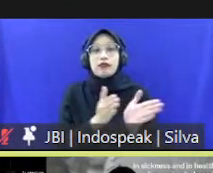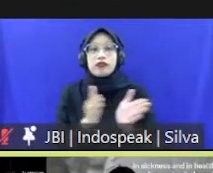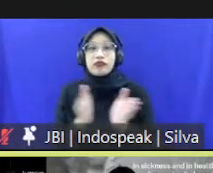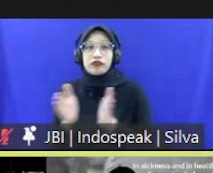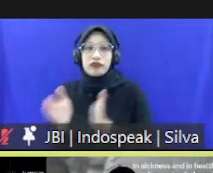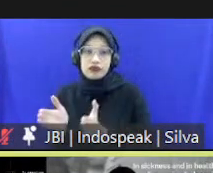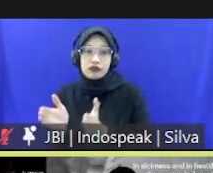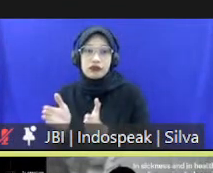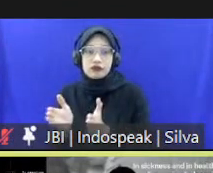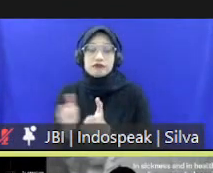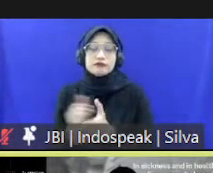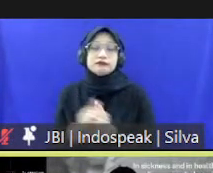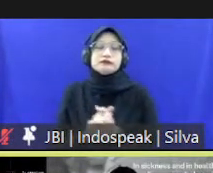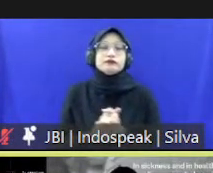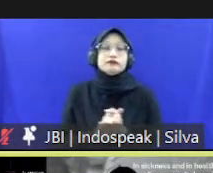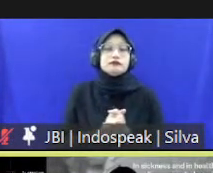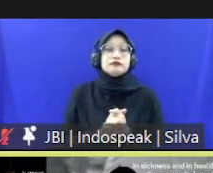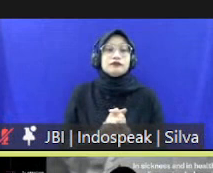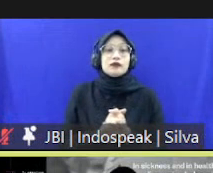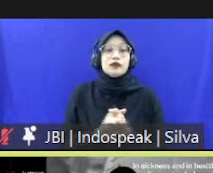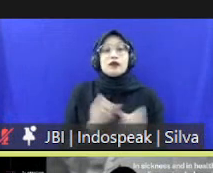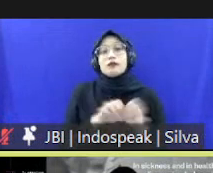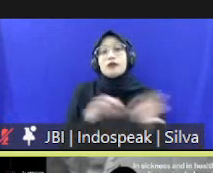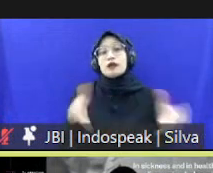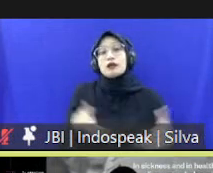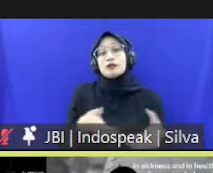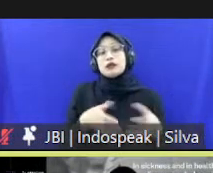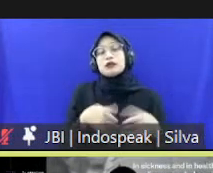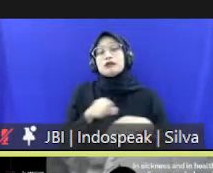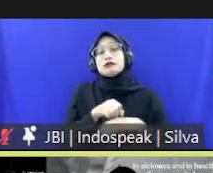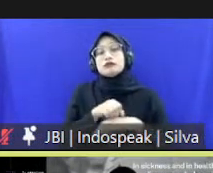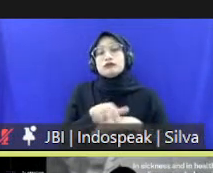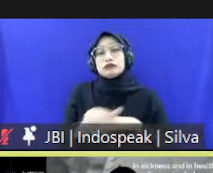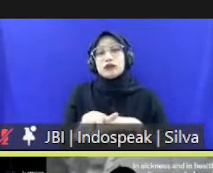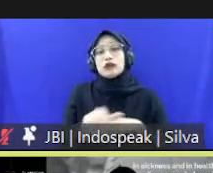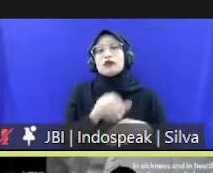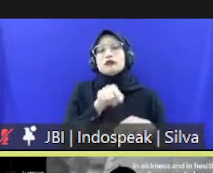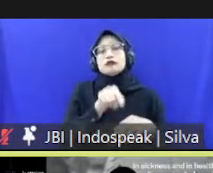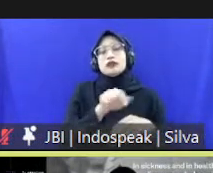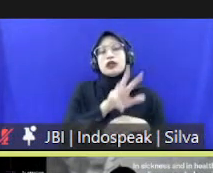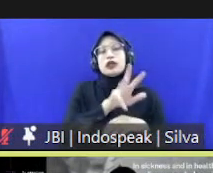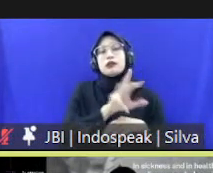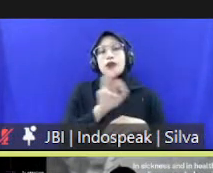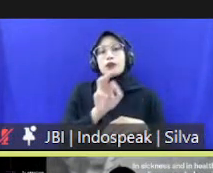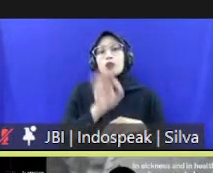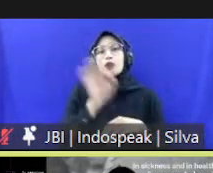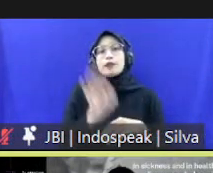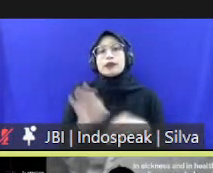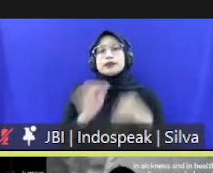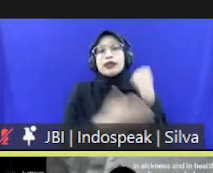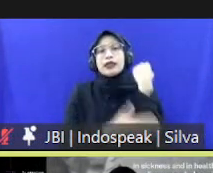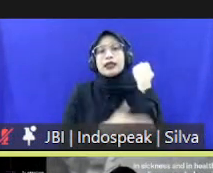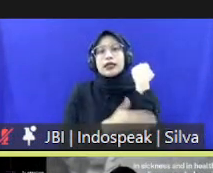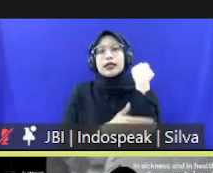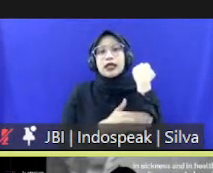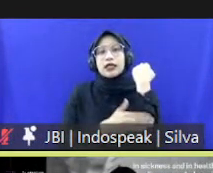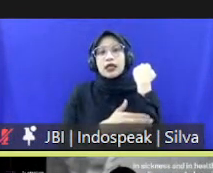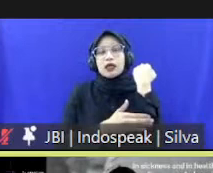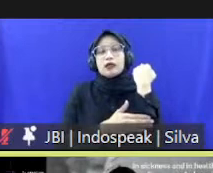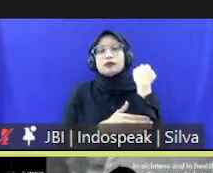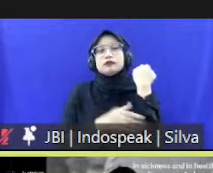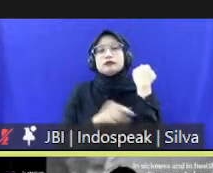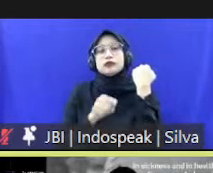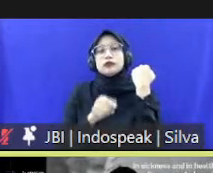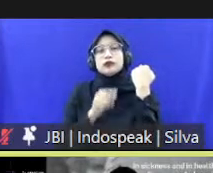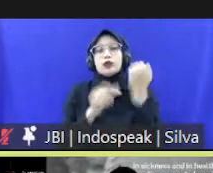hit. And the impact of the pandemic, it has caused 90% of countries reporting disruptions in